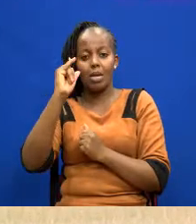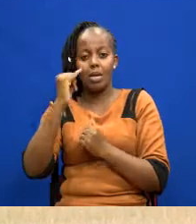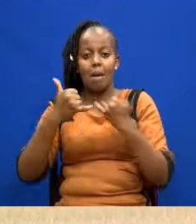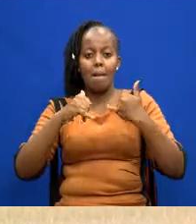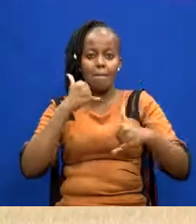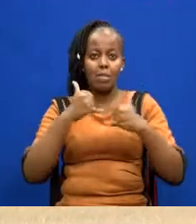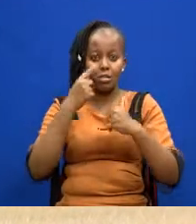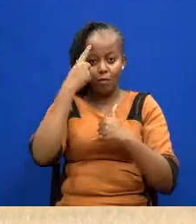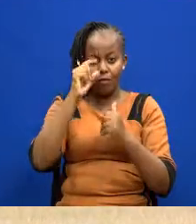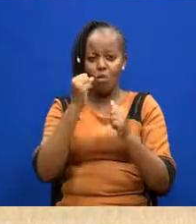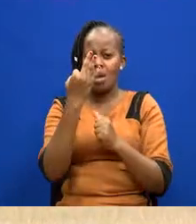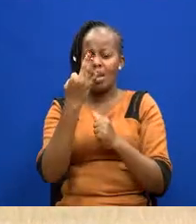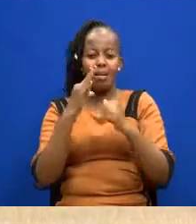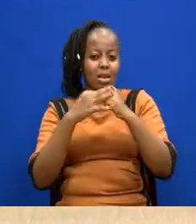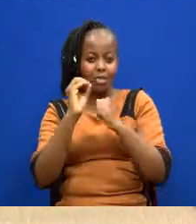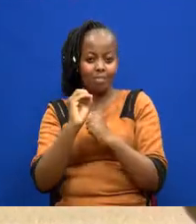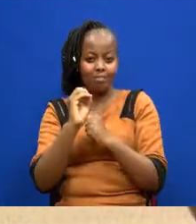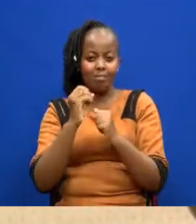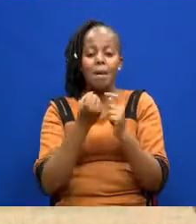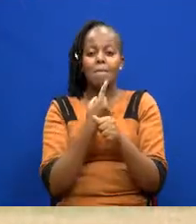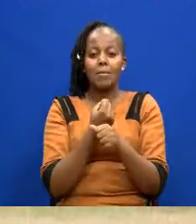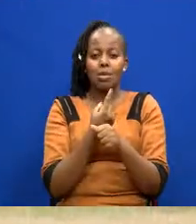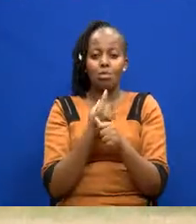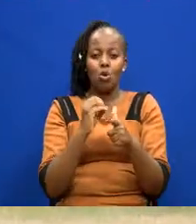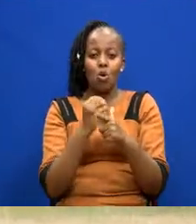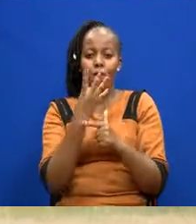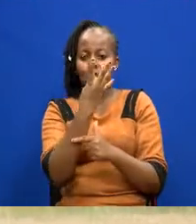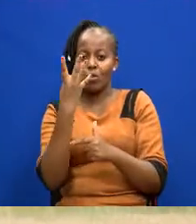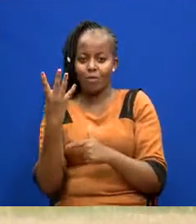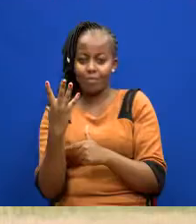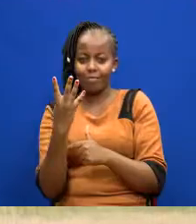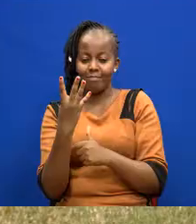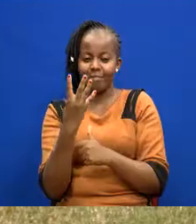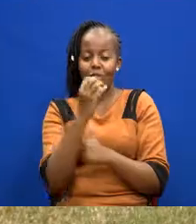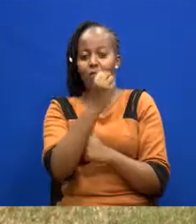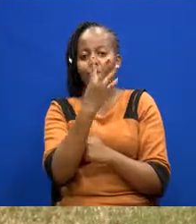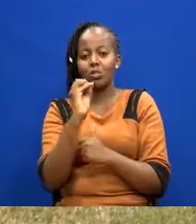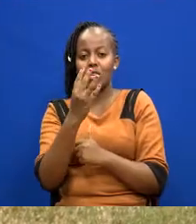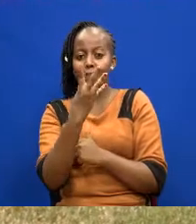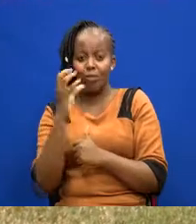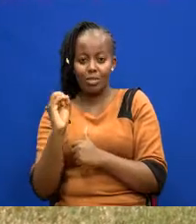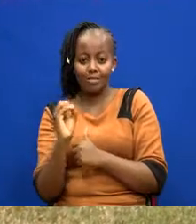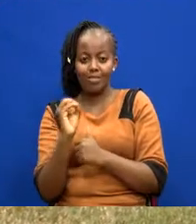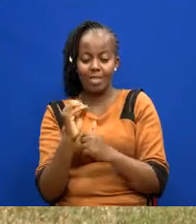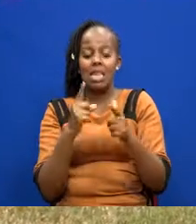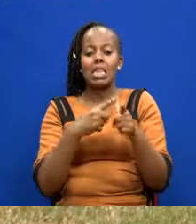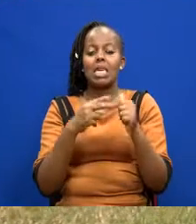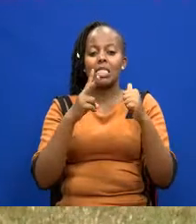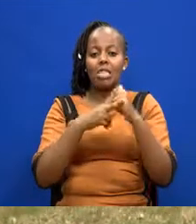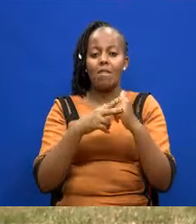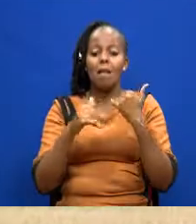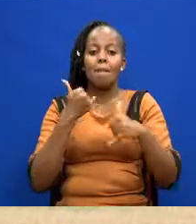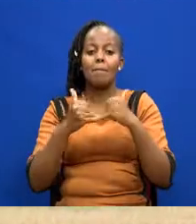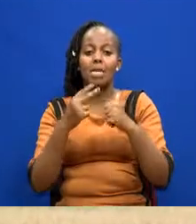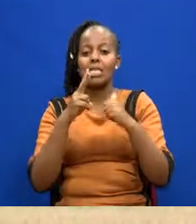period of 80 minutes. 40 minutes each half with rest in between. 7s is played for